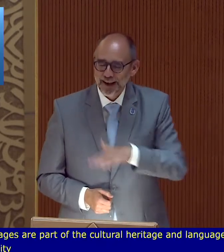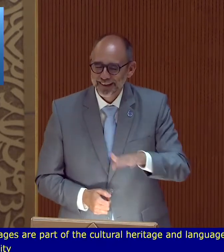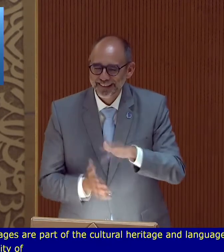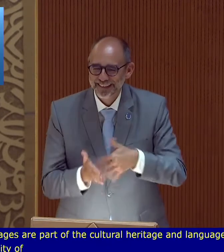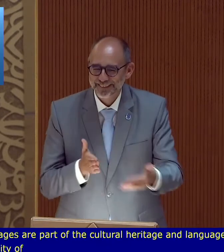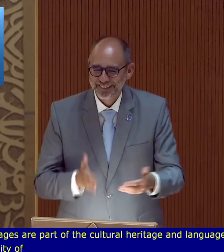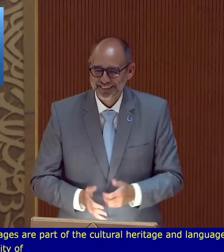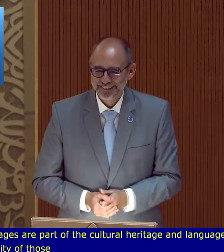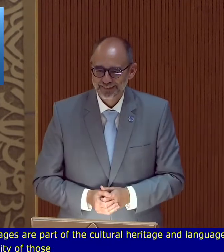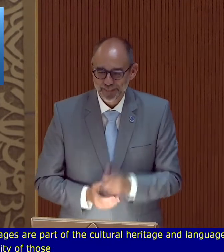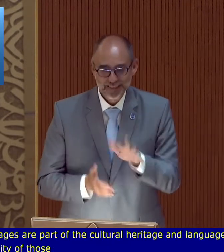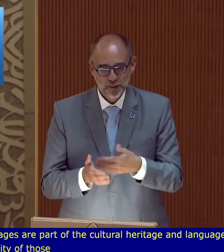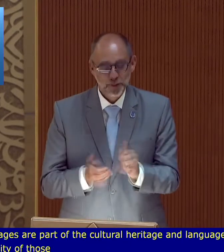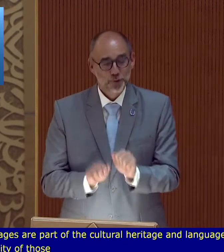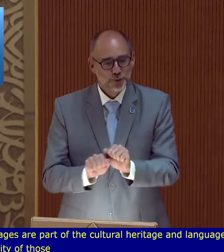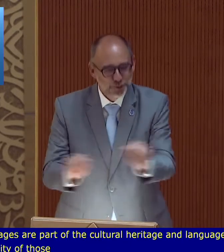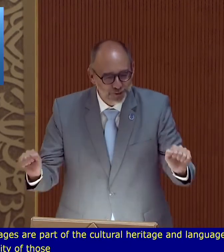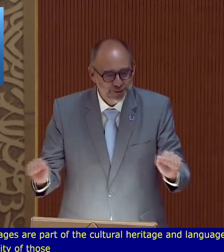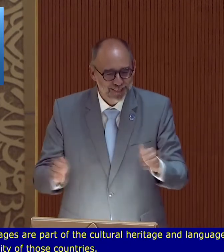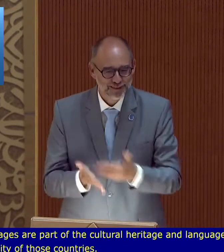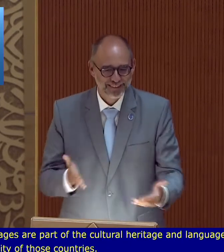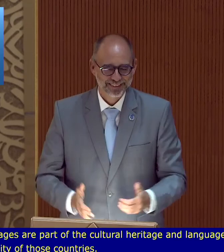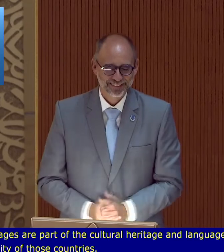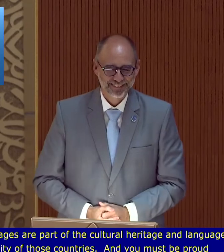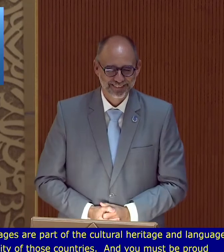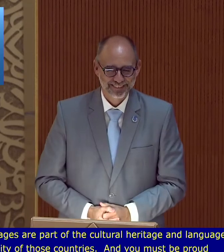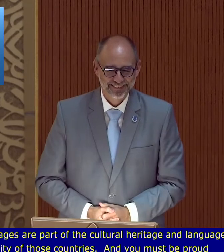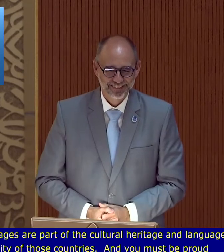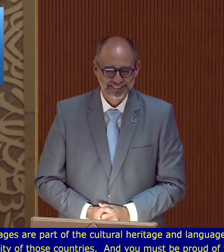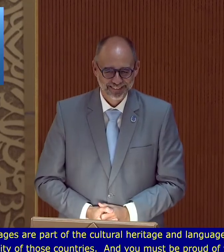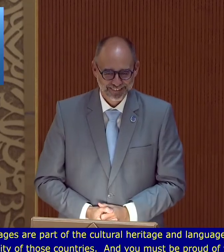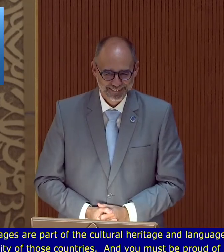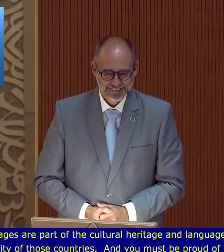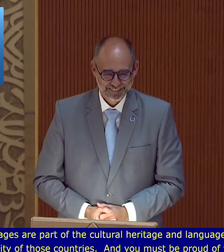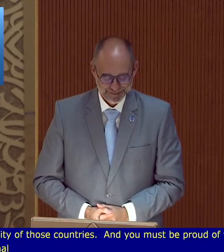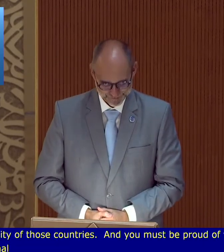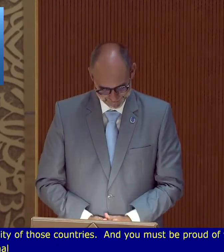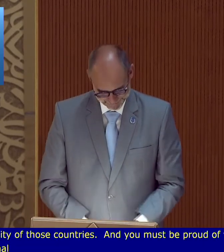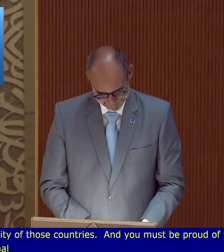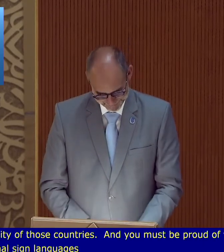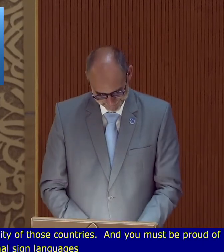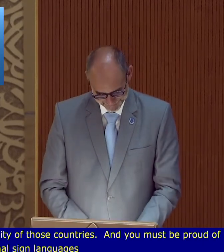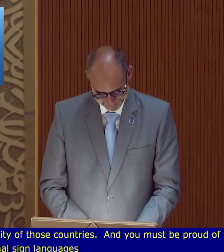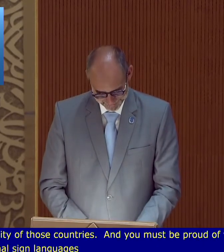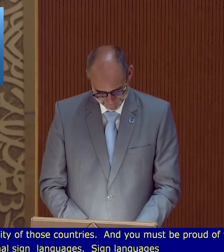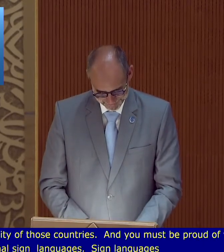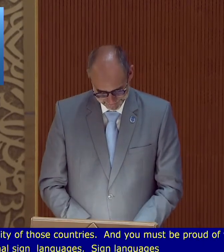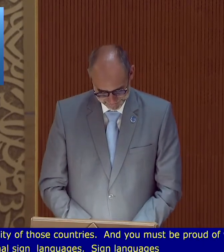And you must be proud of your national sign languages. Sign languages are your languages.